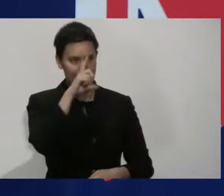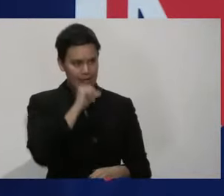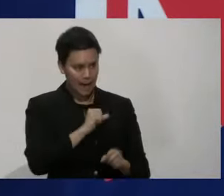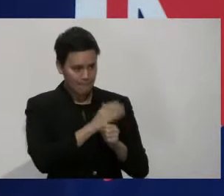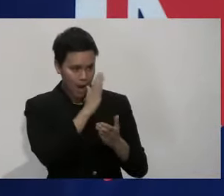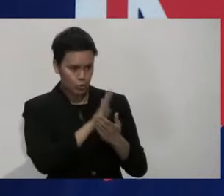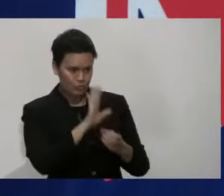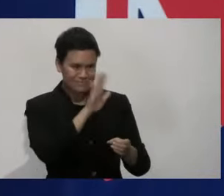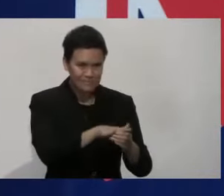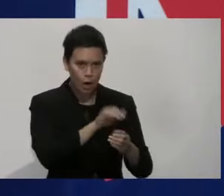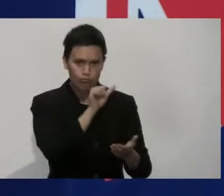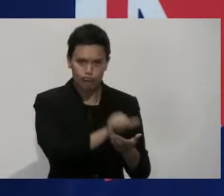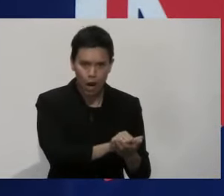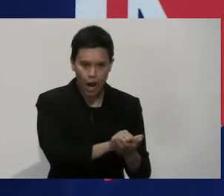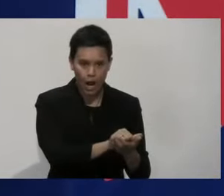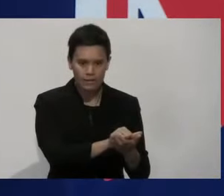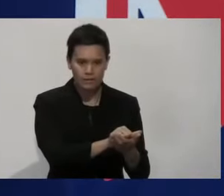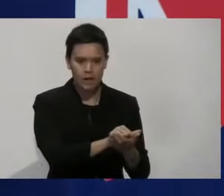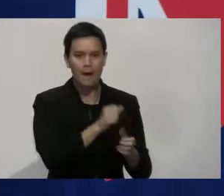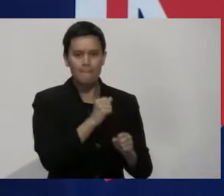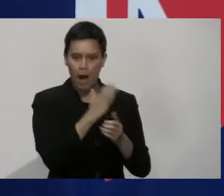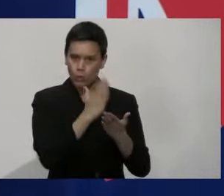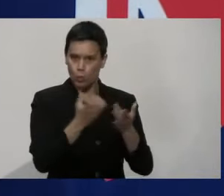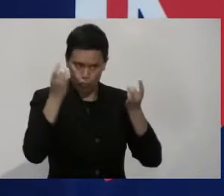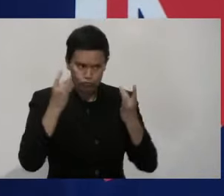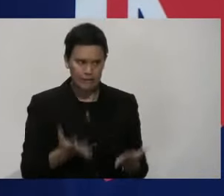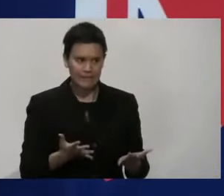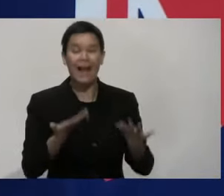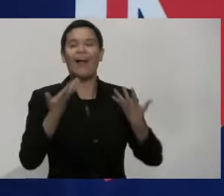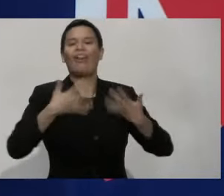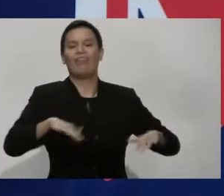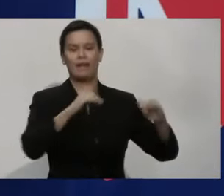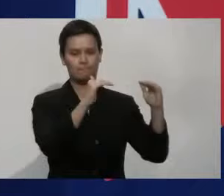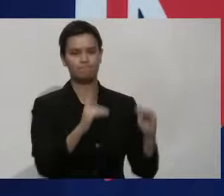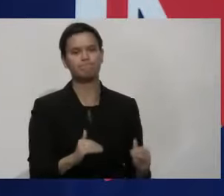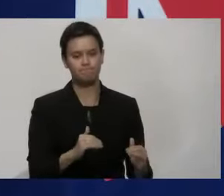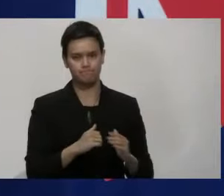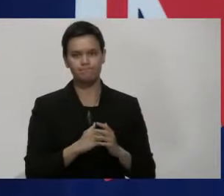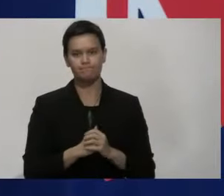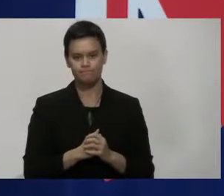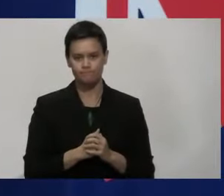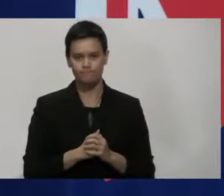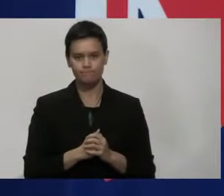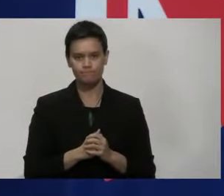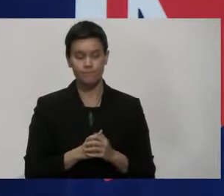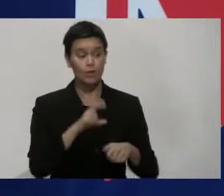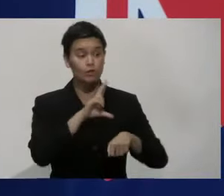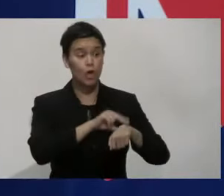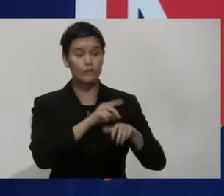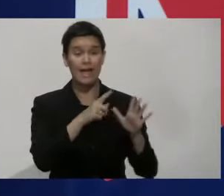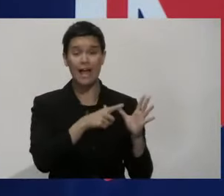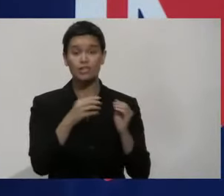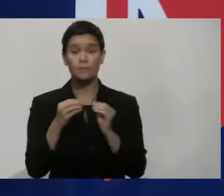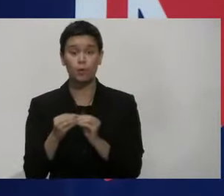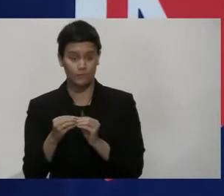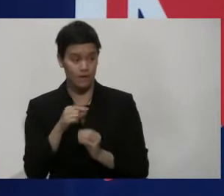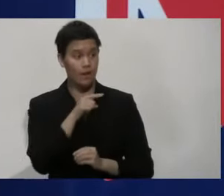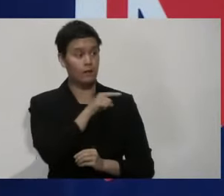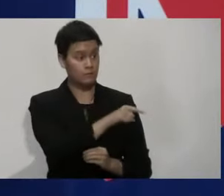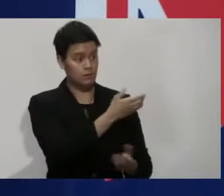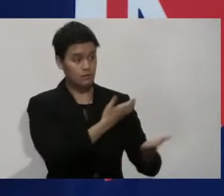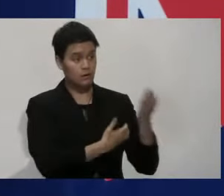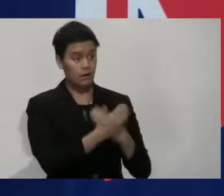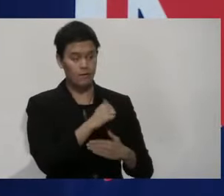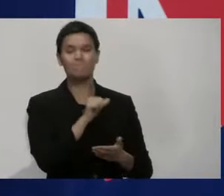We also agree with the Director General's view that, as we did before, that Auckland should step its way into